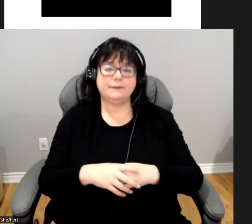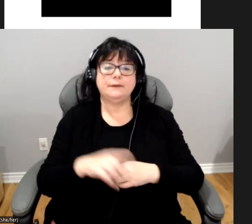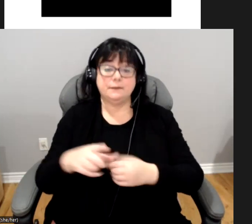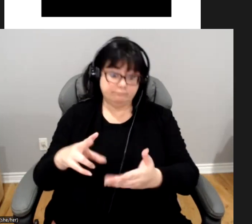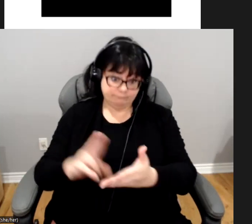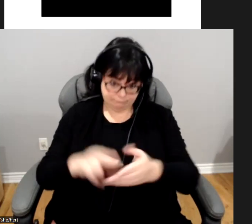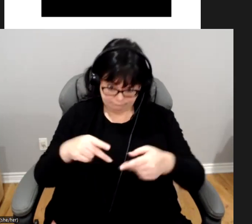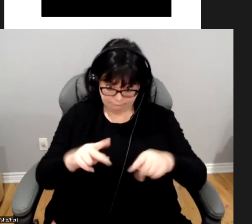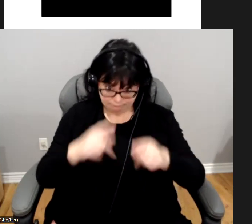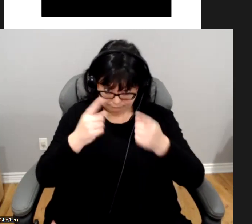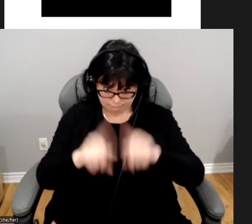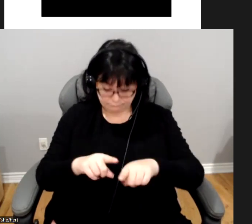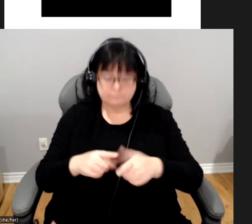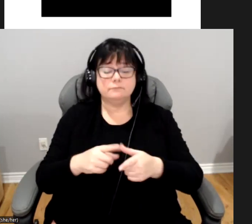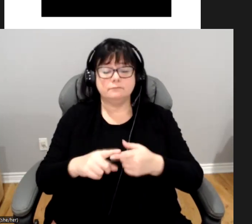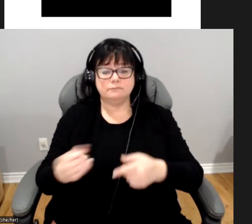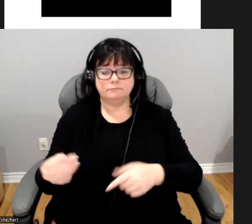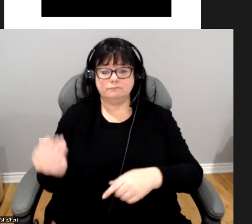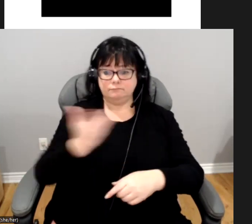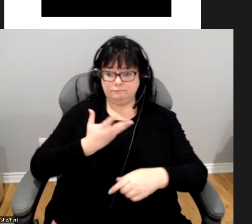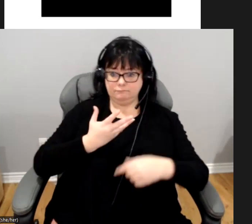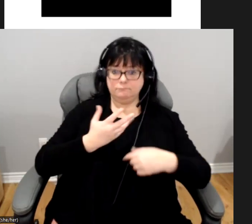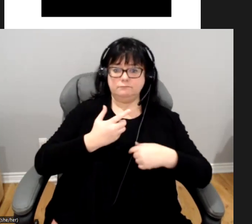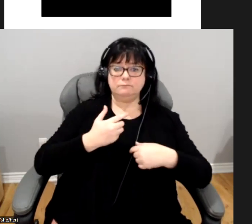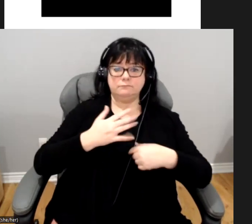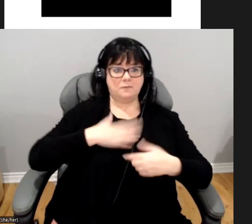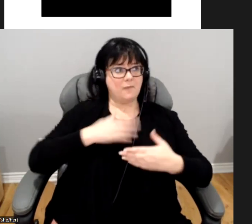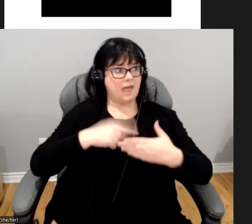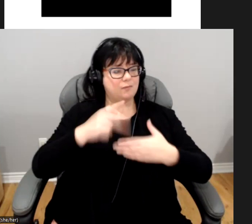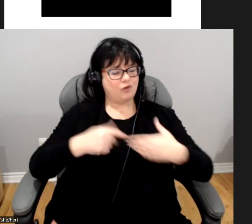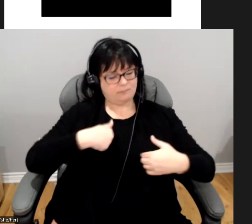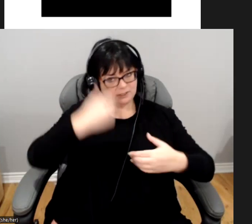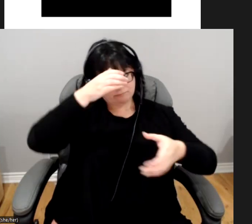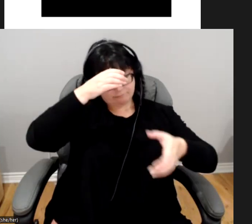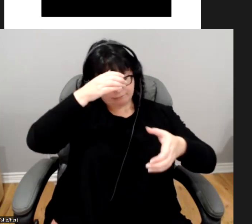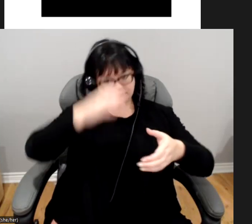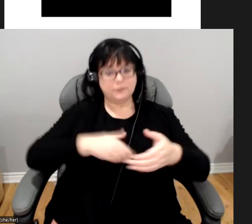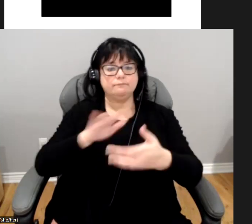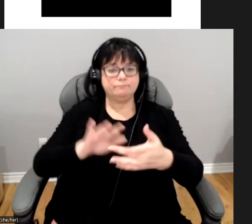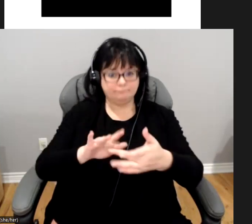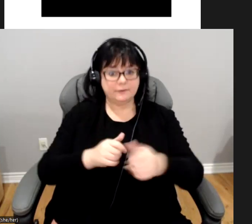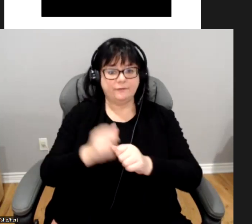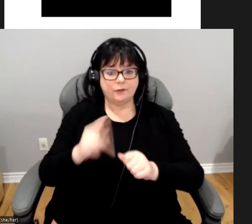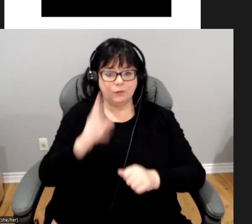I know my program better. And I think that has overcome that challenge.